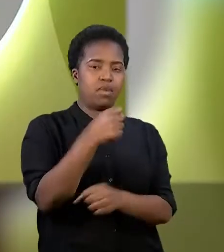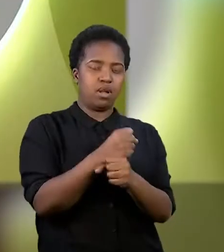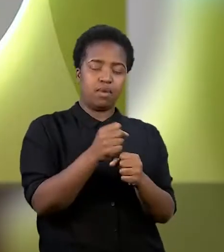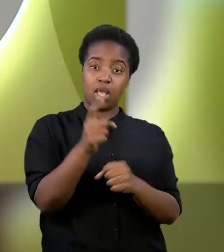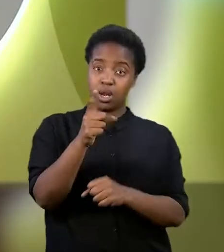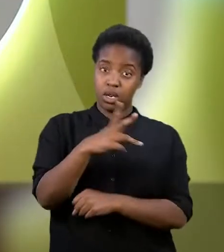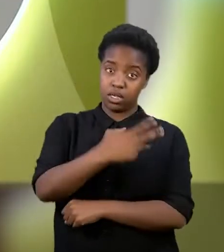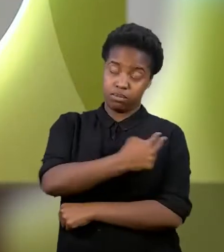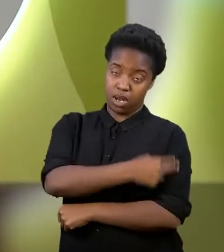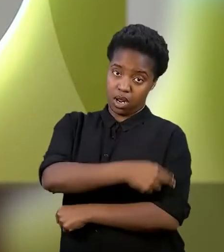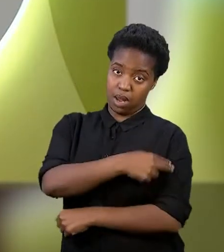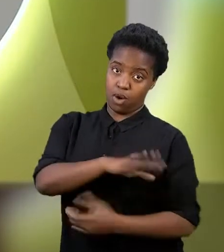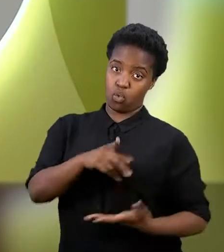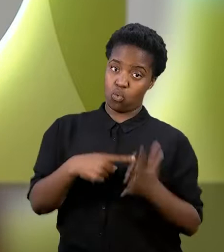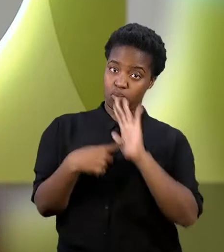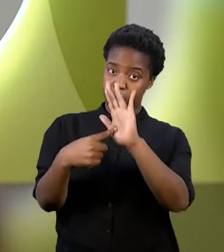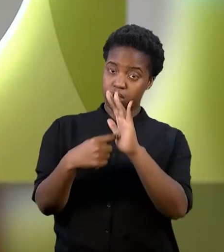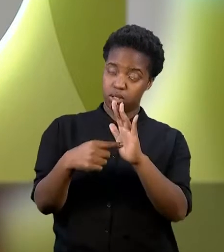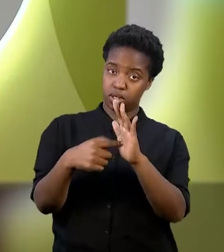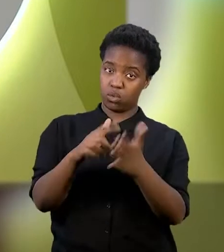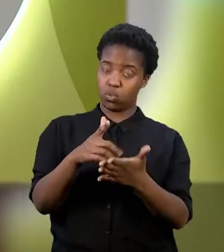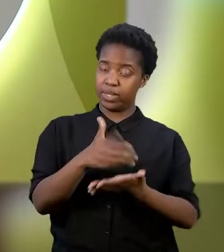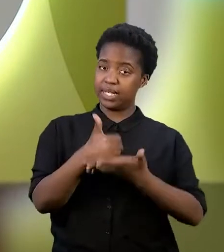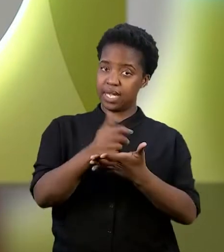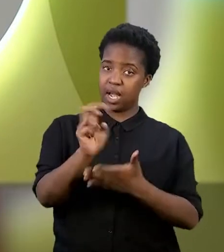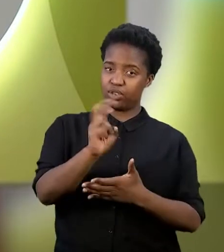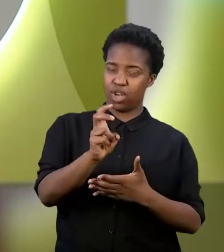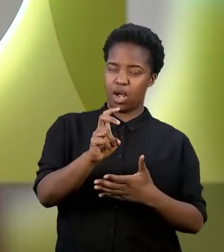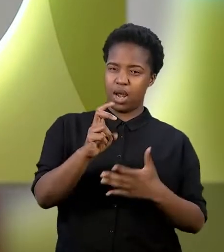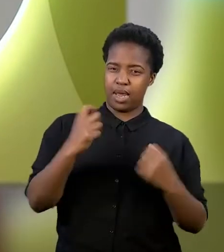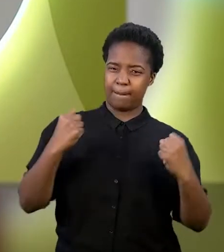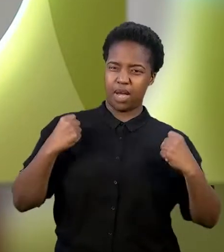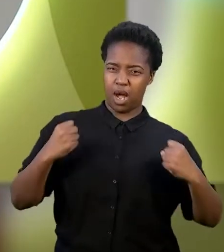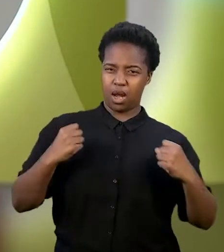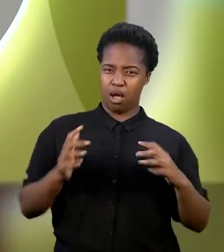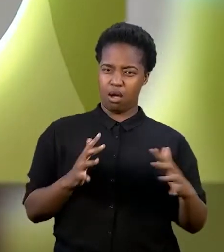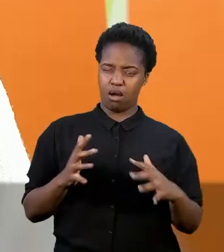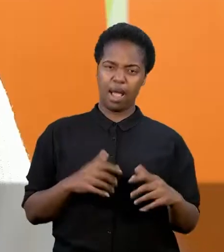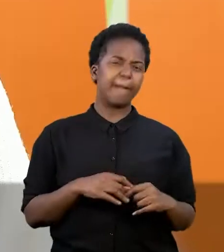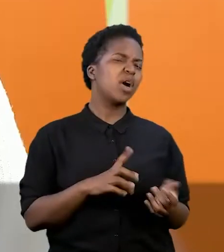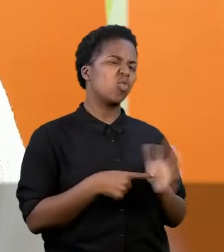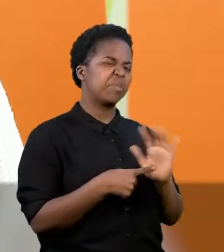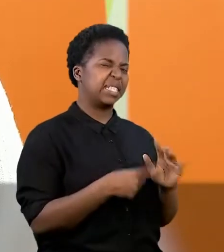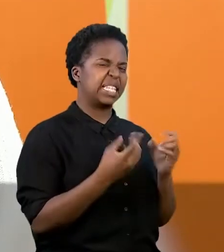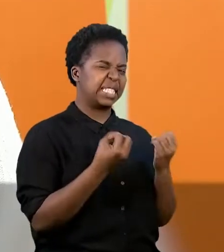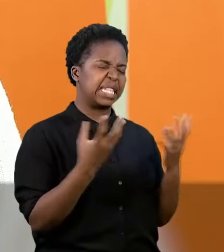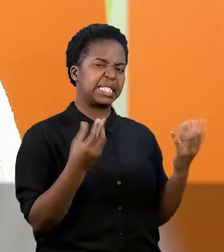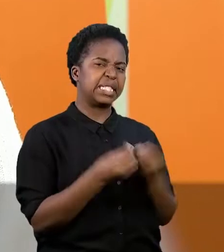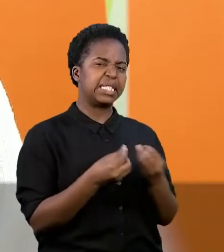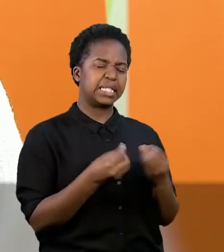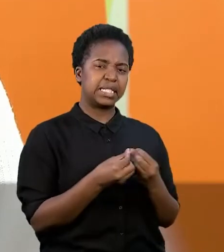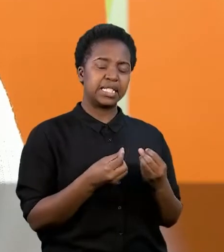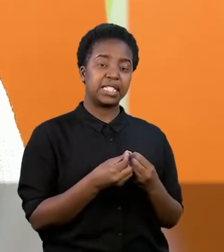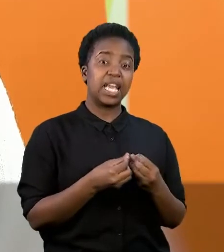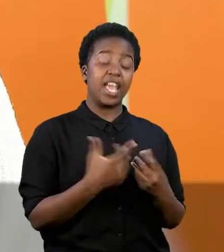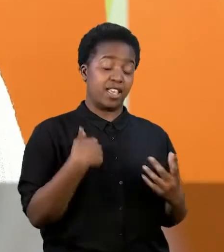le ba o bontsha hore o ka ithusa jwang hore o be le matla le hore o avoid di joint pains le di muscle pains. Ba mpontsha ntho tse tshwanang le